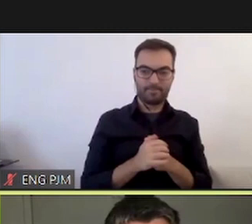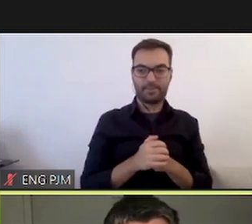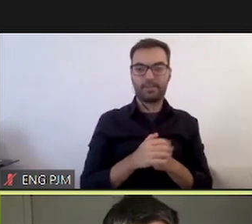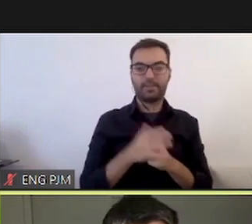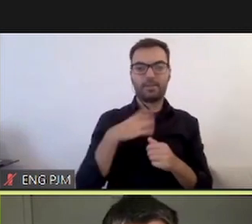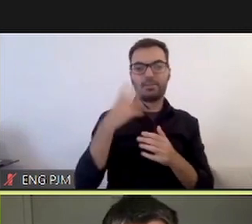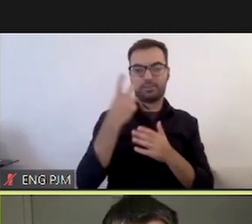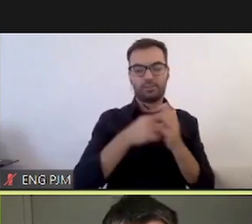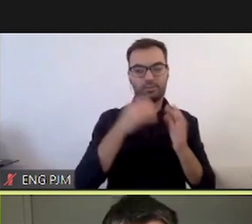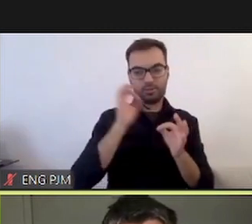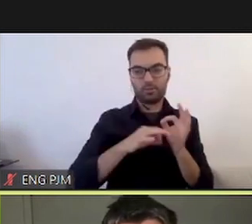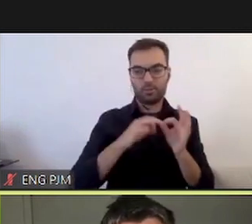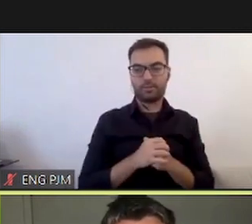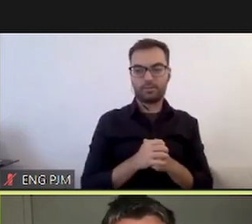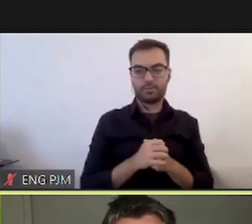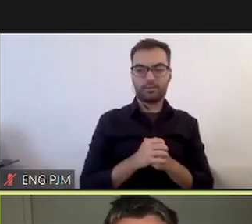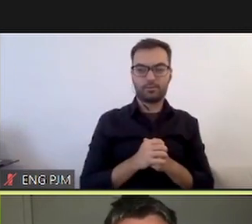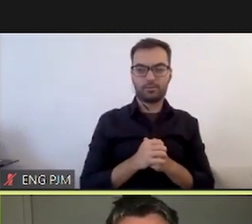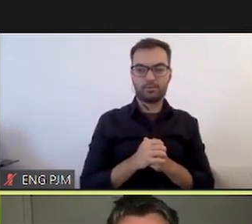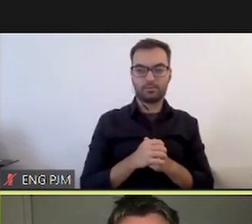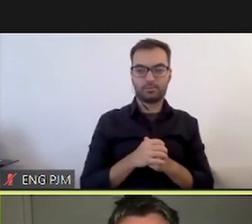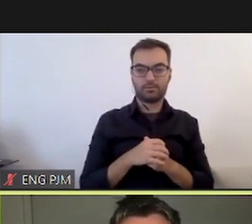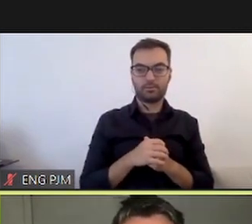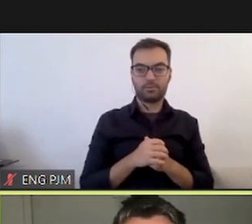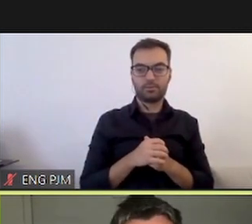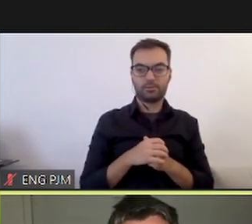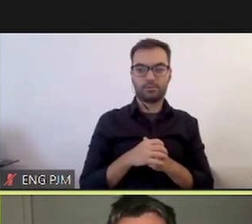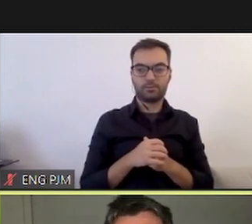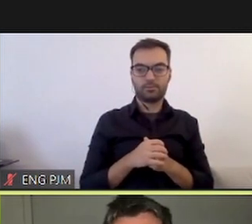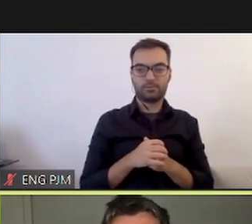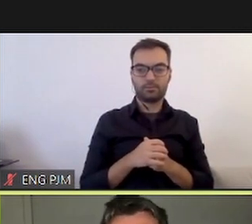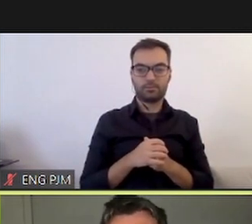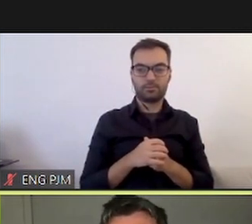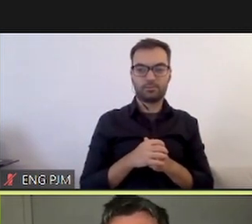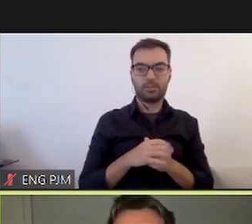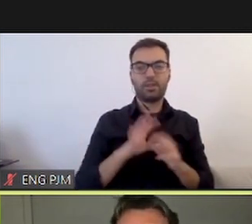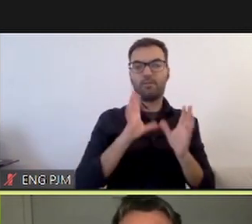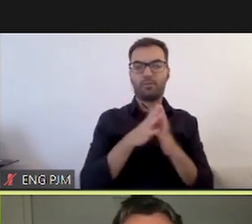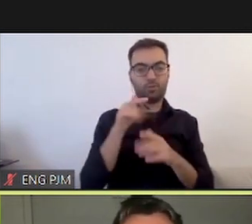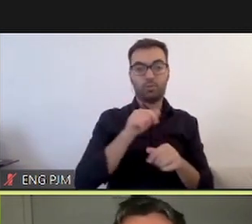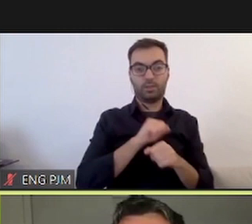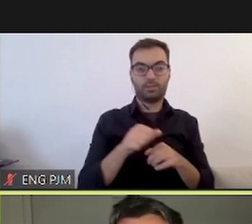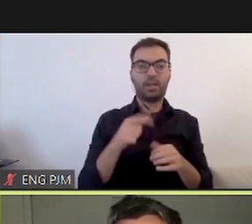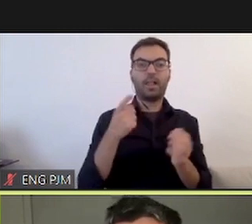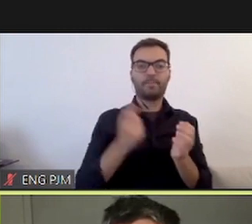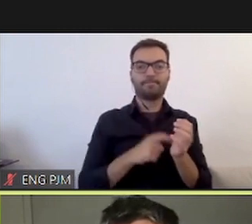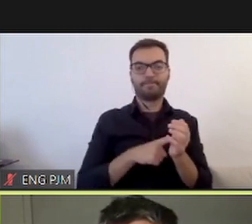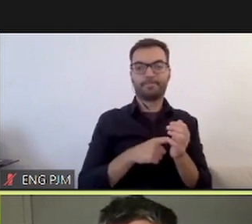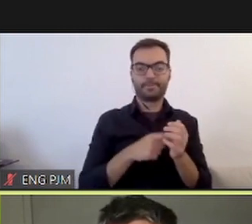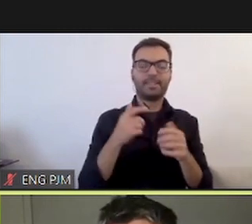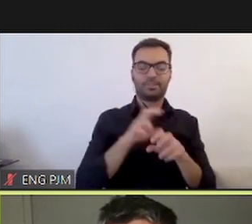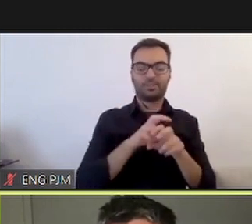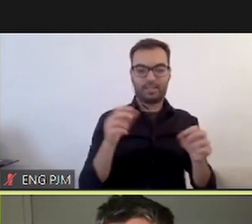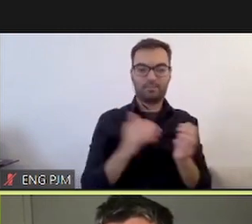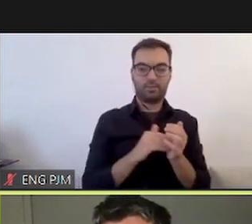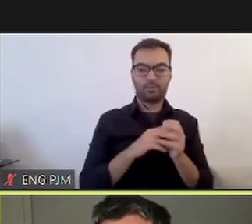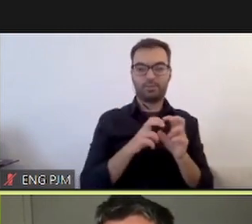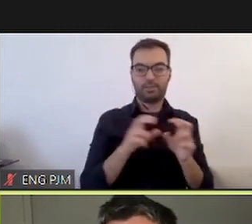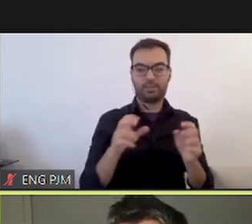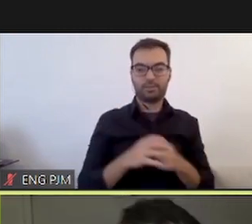very, very carefully. And there is, honestly, everything is here, but it's required time to adjust.